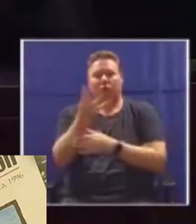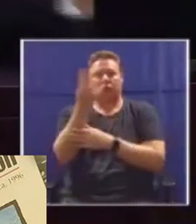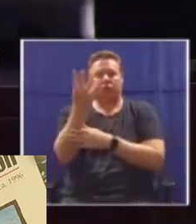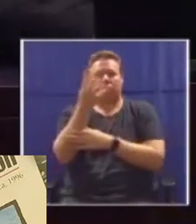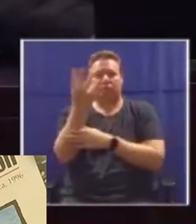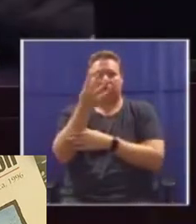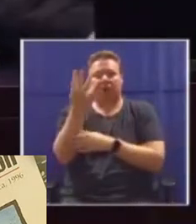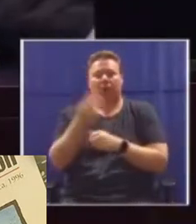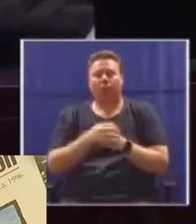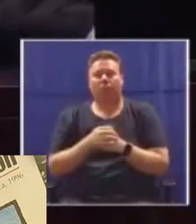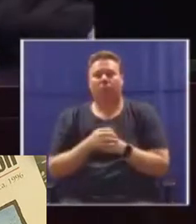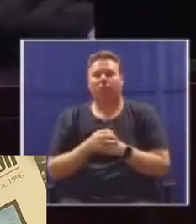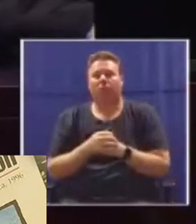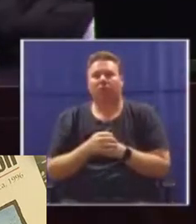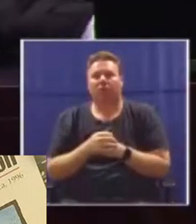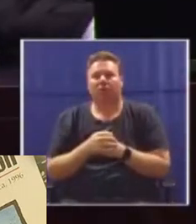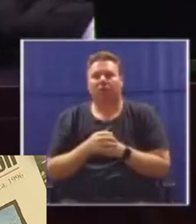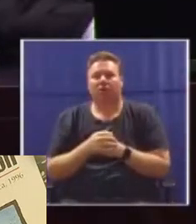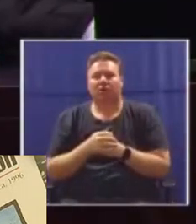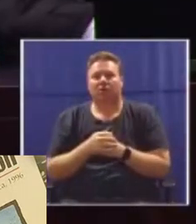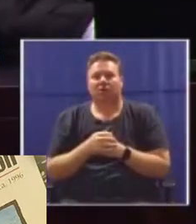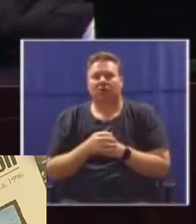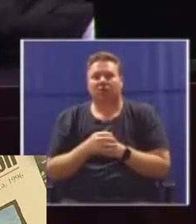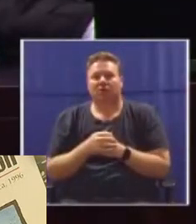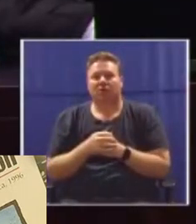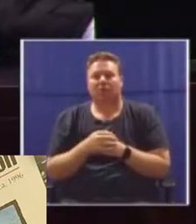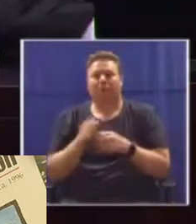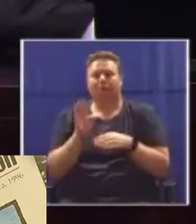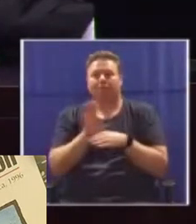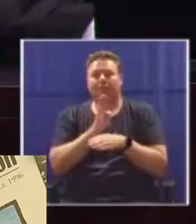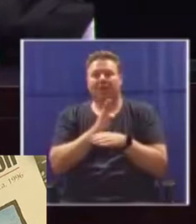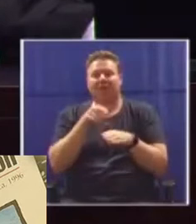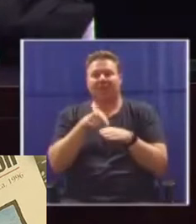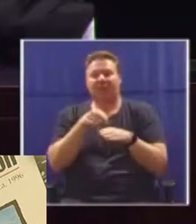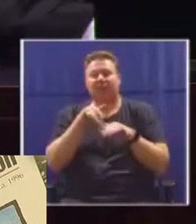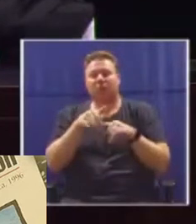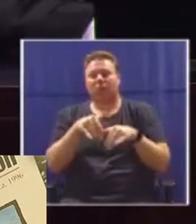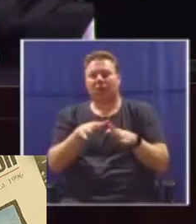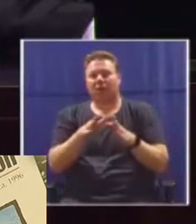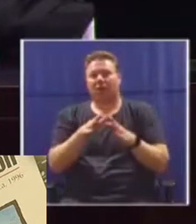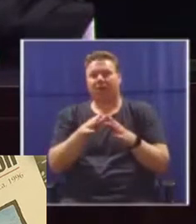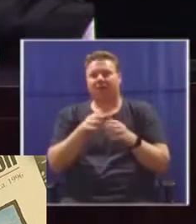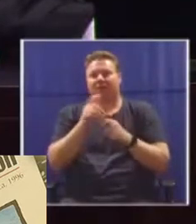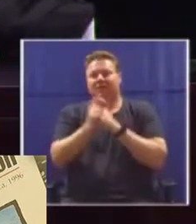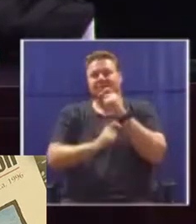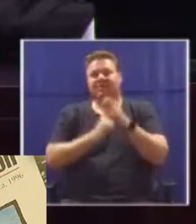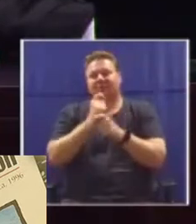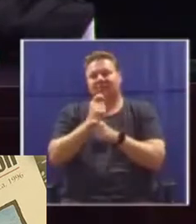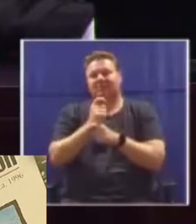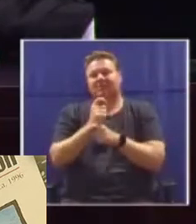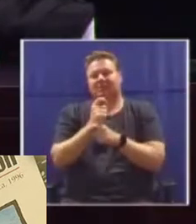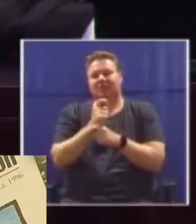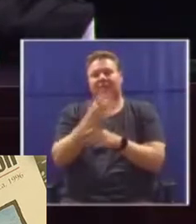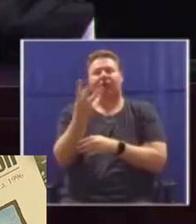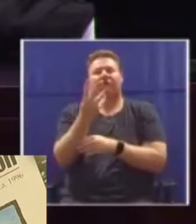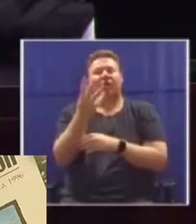emission controls. In this regard, the bill regulates the permitted types of emission